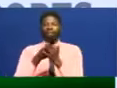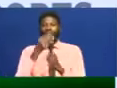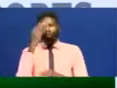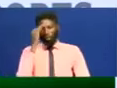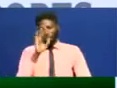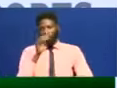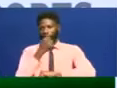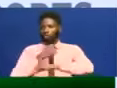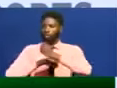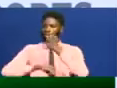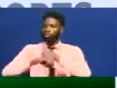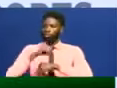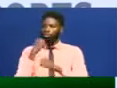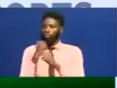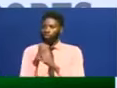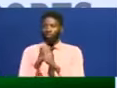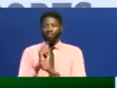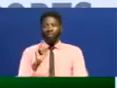For the first time,